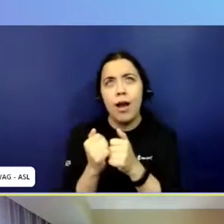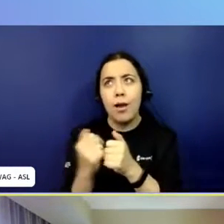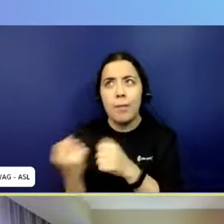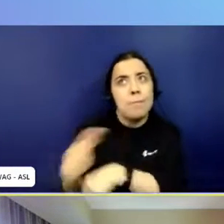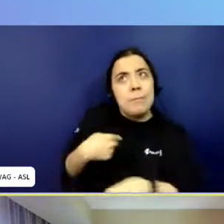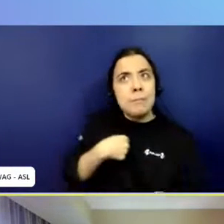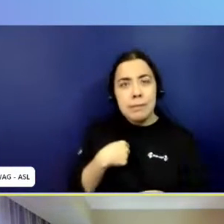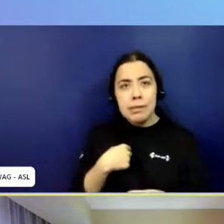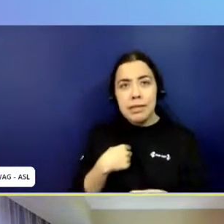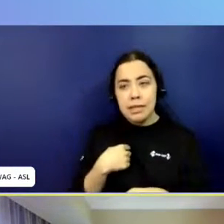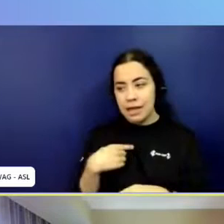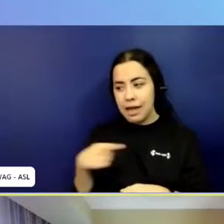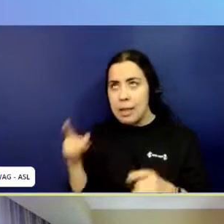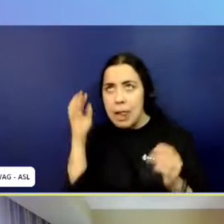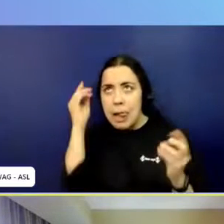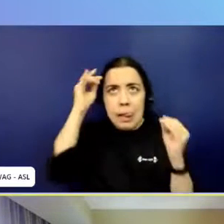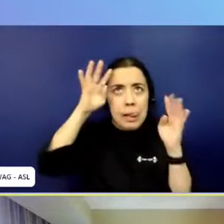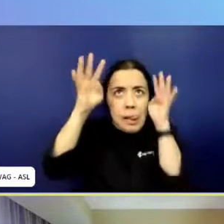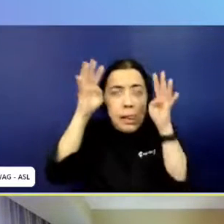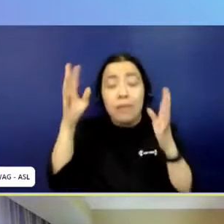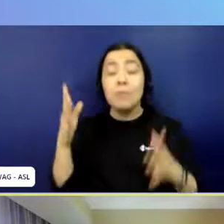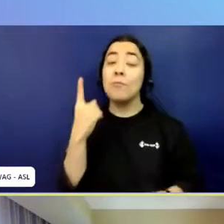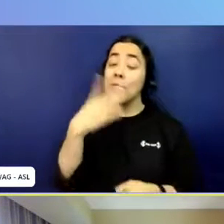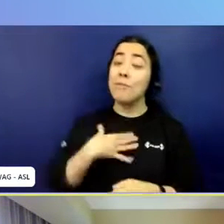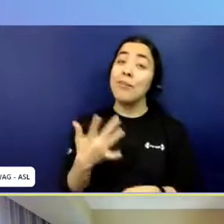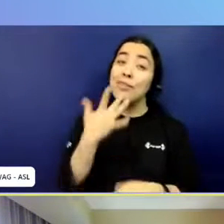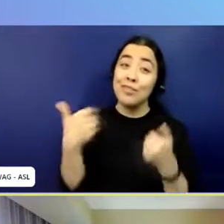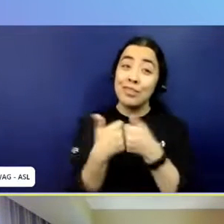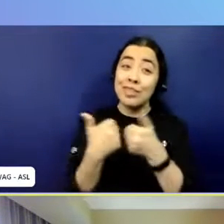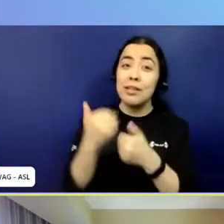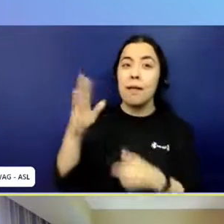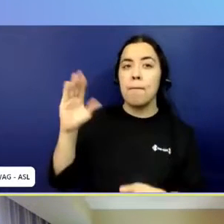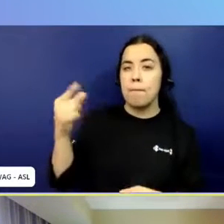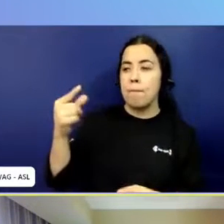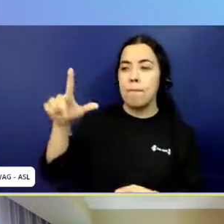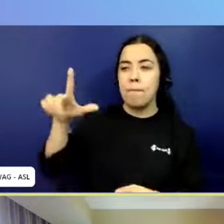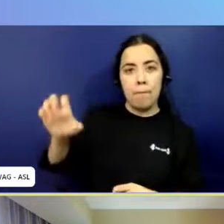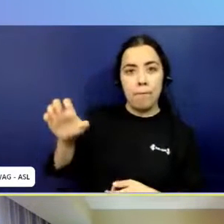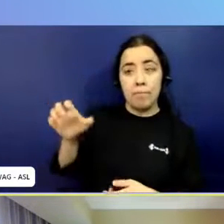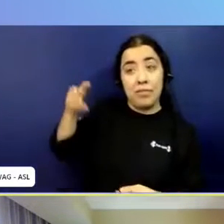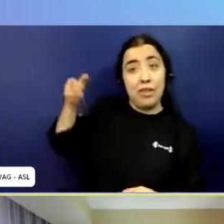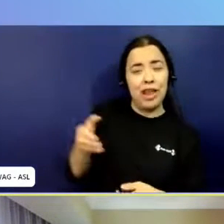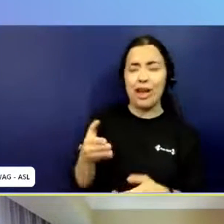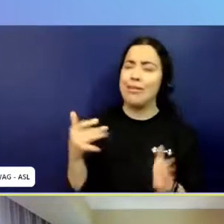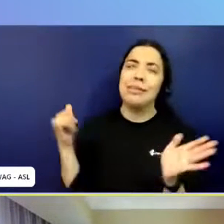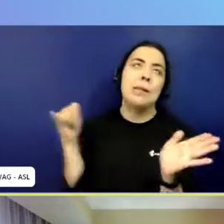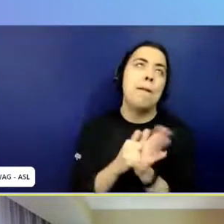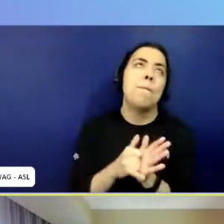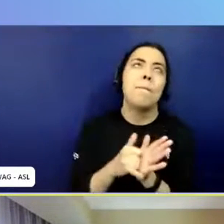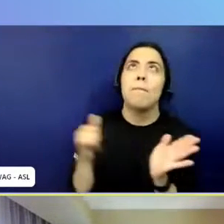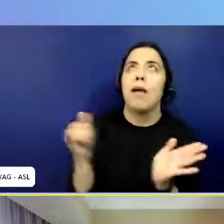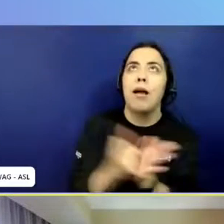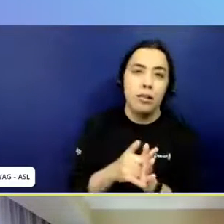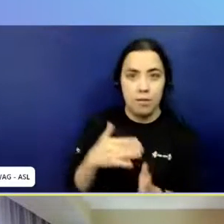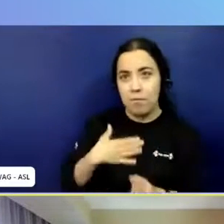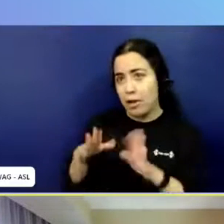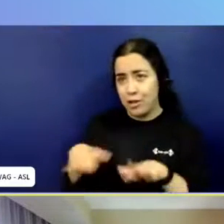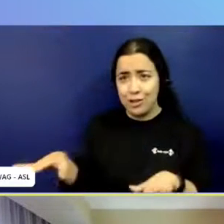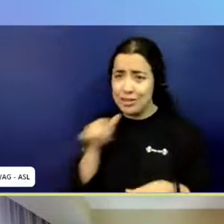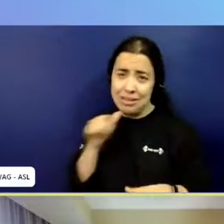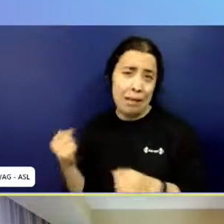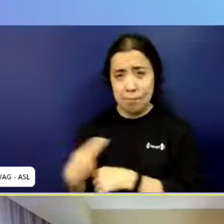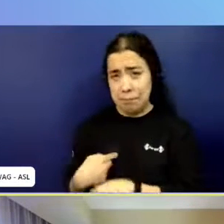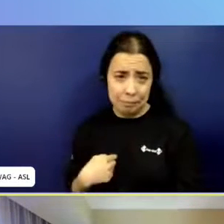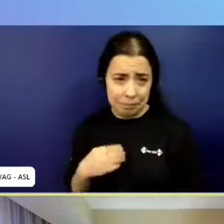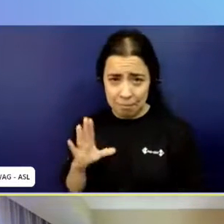me. Well, one of my favorite games is Boggle. And there was no way that my kids were ever going to beat me in